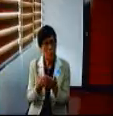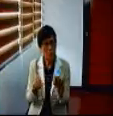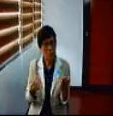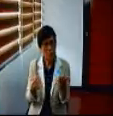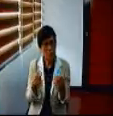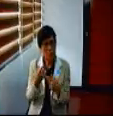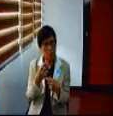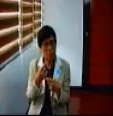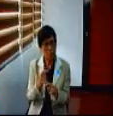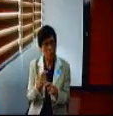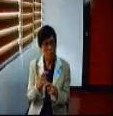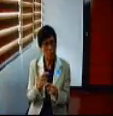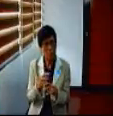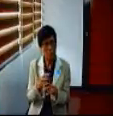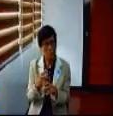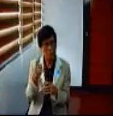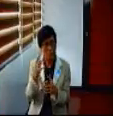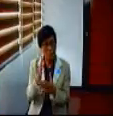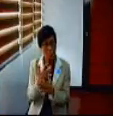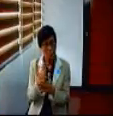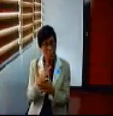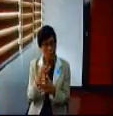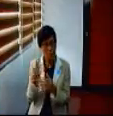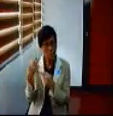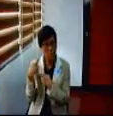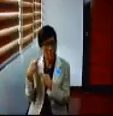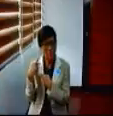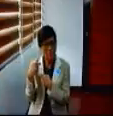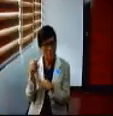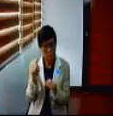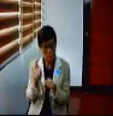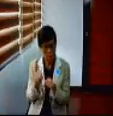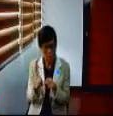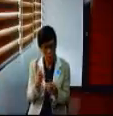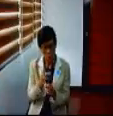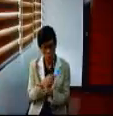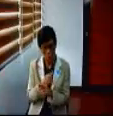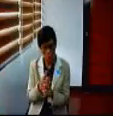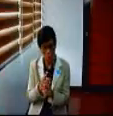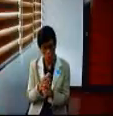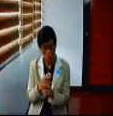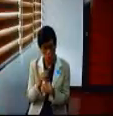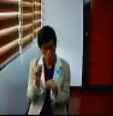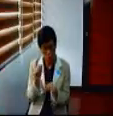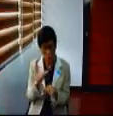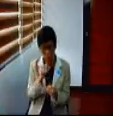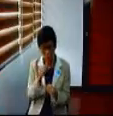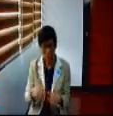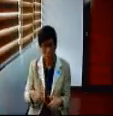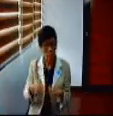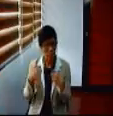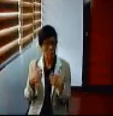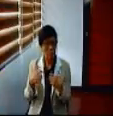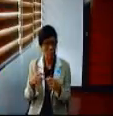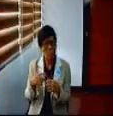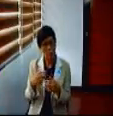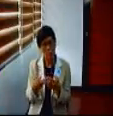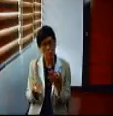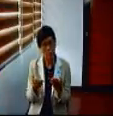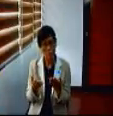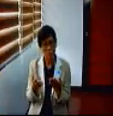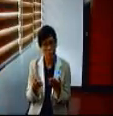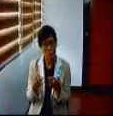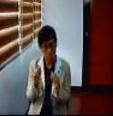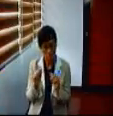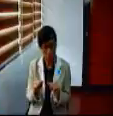opportunities for shared responsibility between states, so that if the remedy doesn't exist in the host state, somehow there's got to be a way in which the host state can